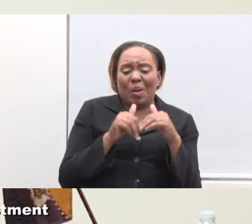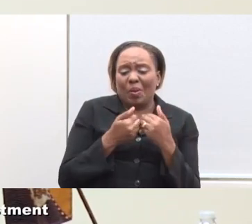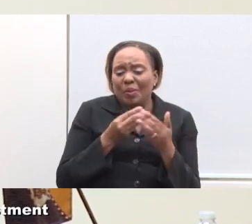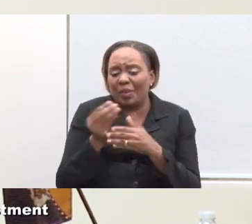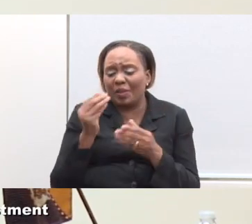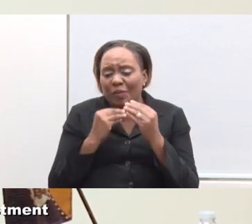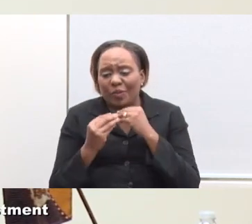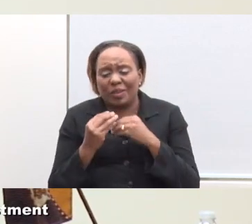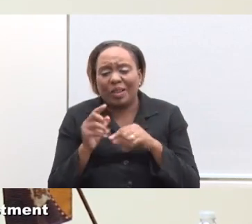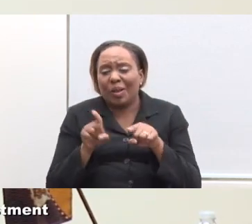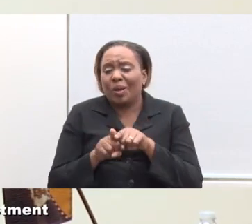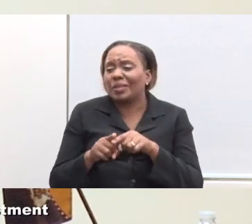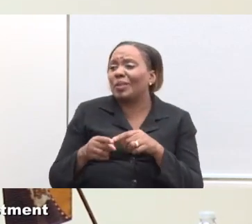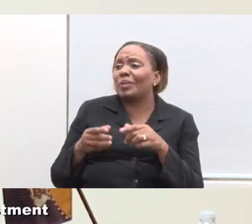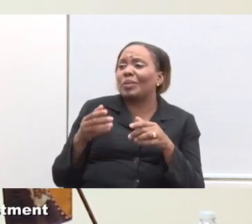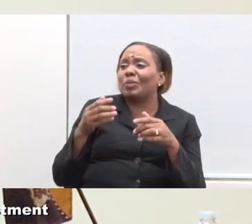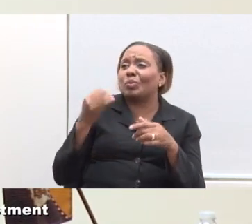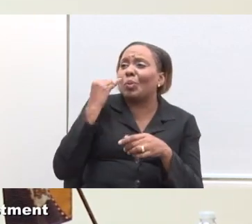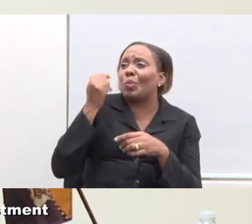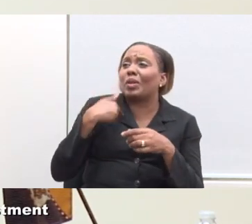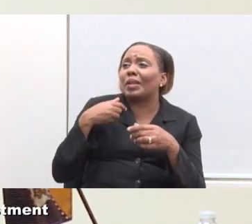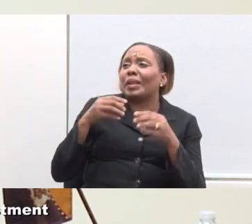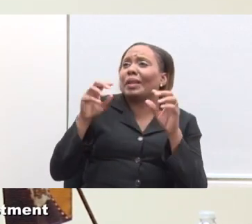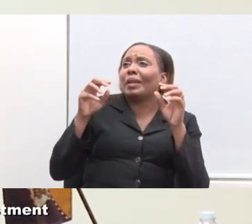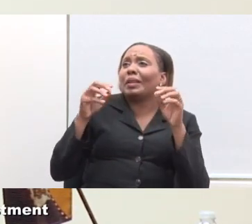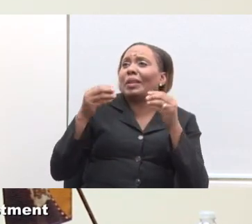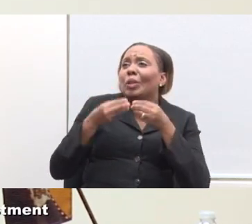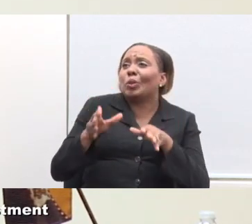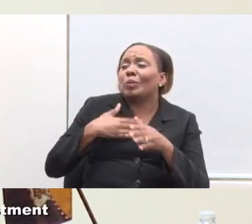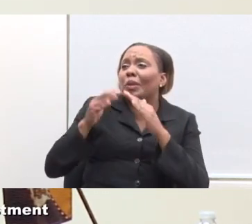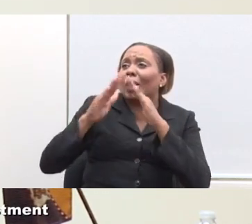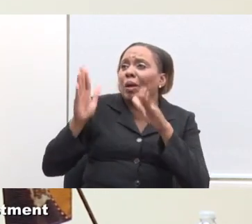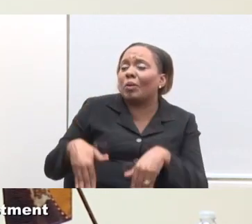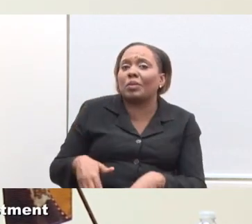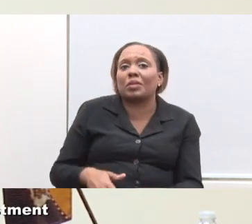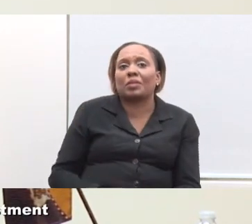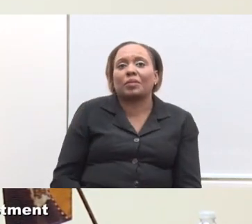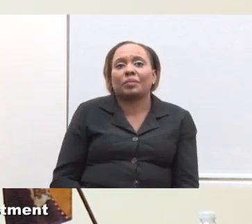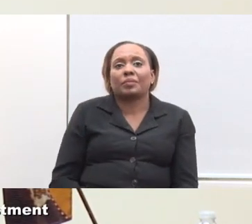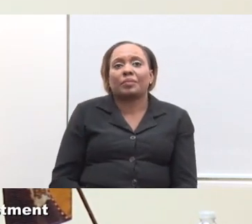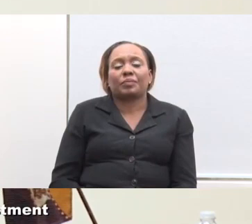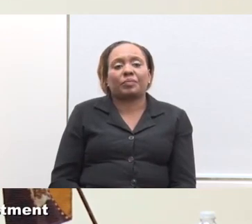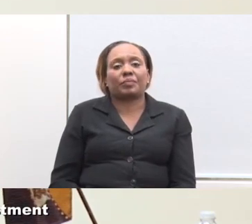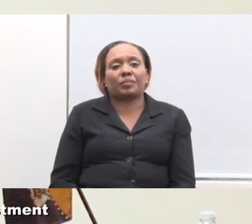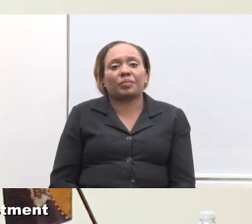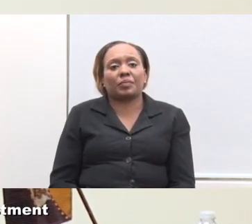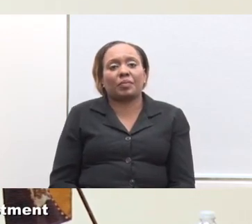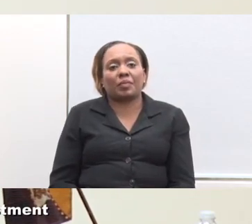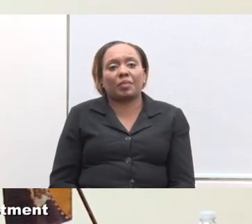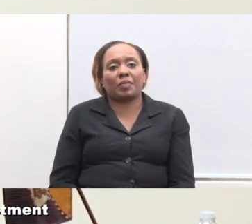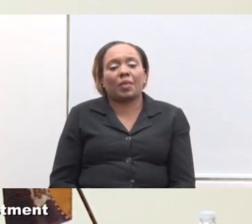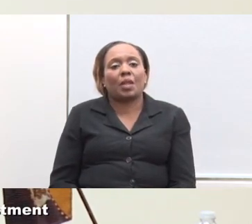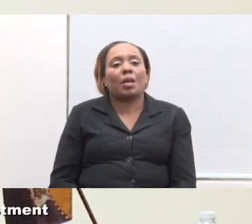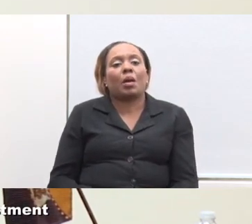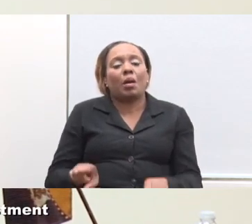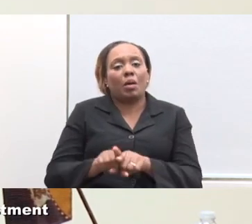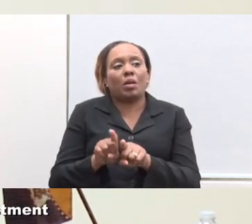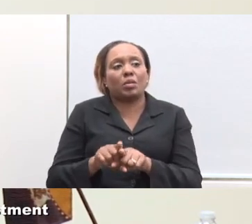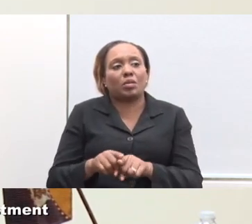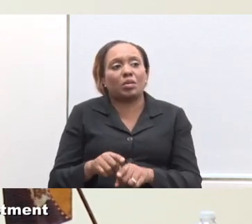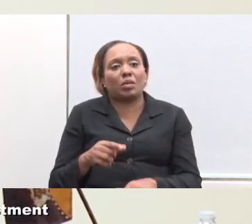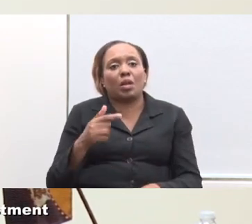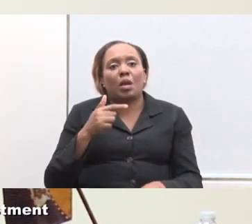sense. I'm also calling on all landlords to desist from putting out anybody at this stage